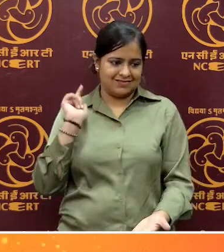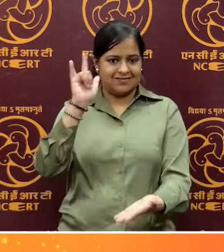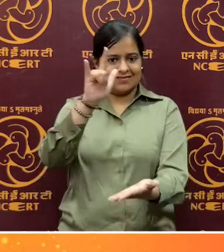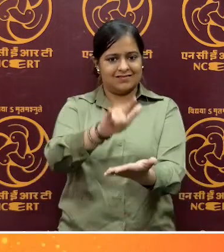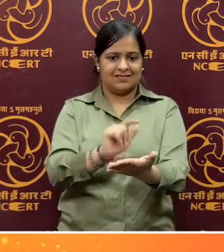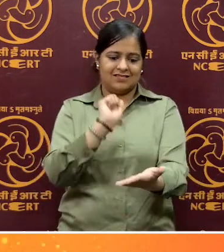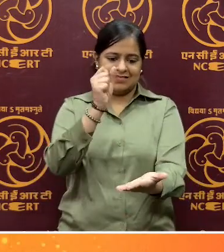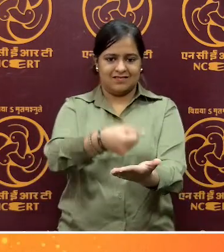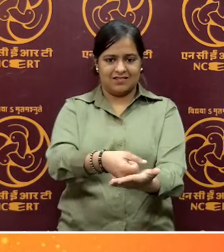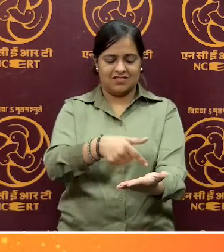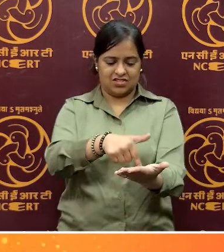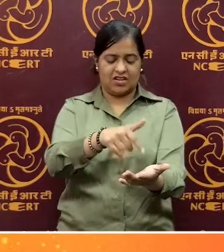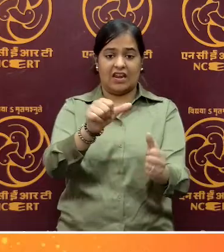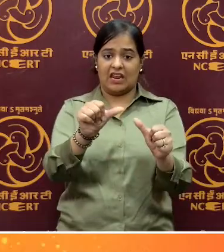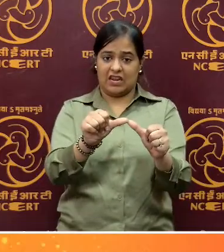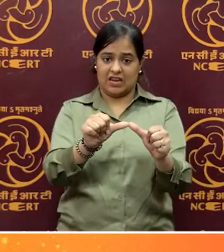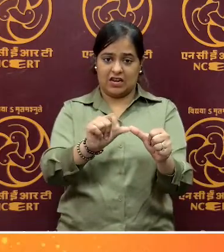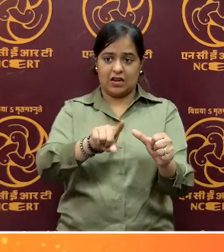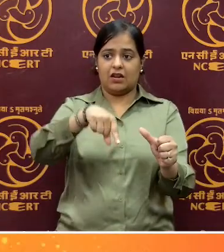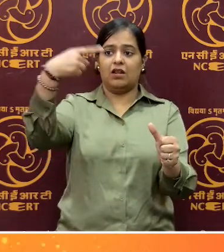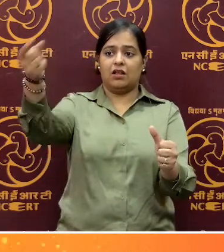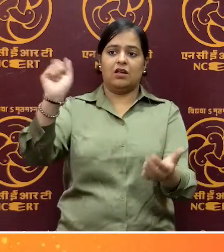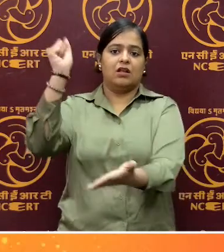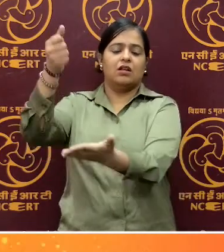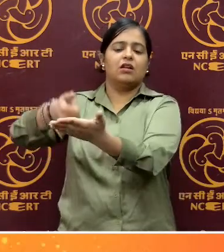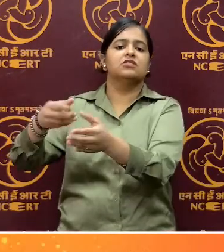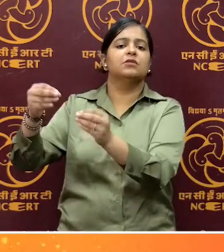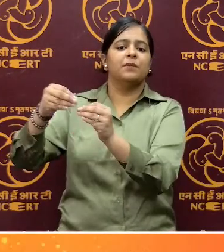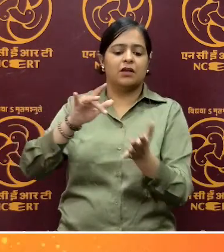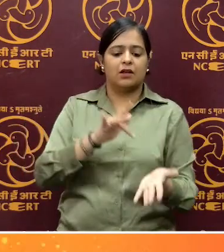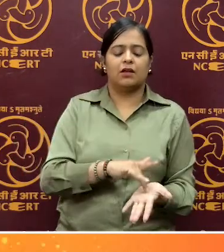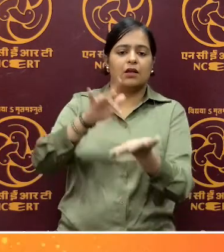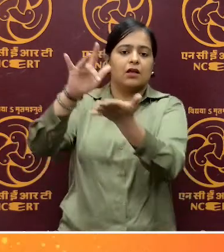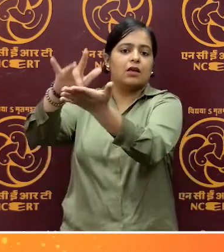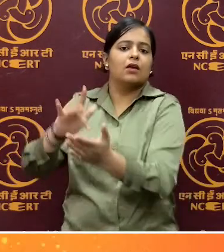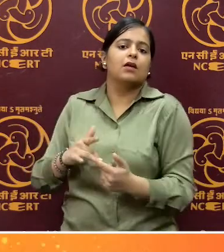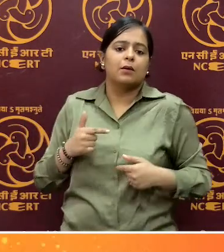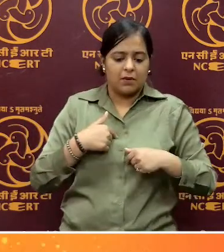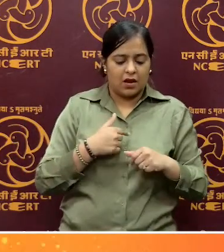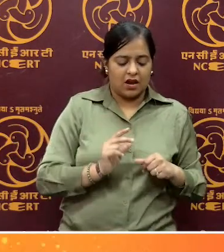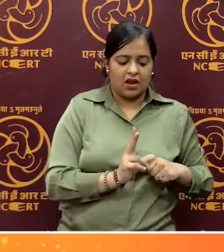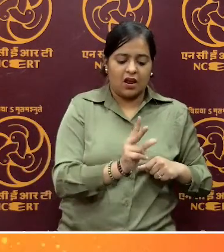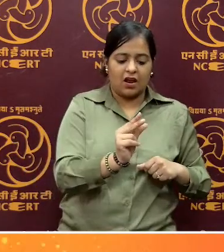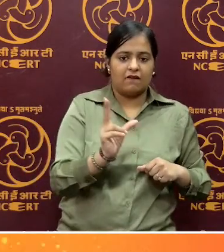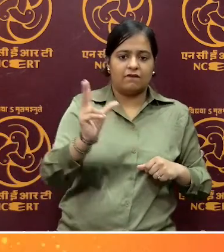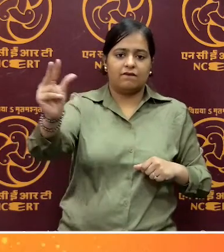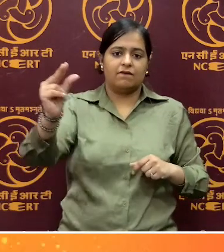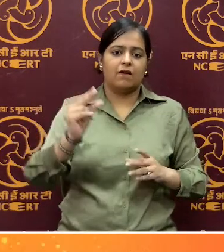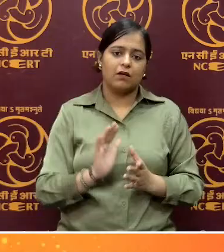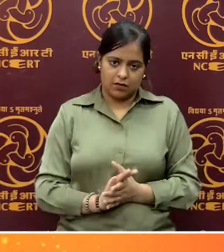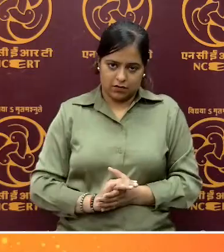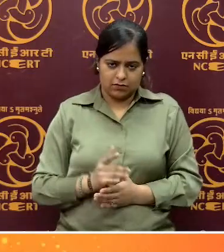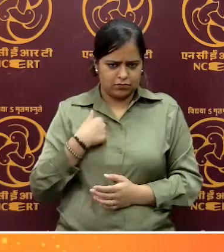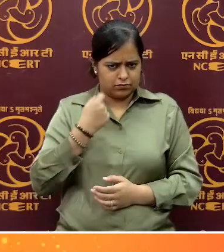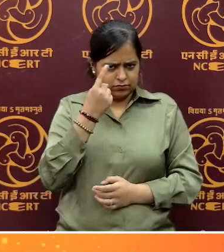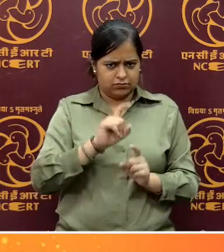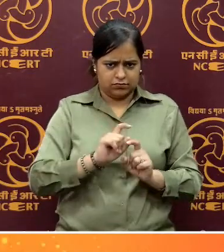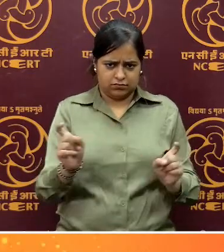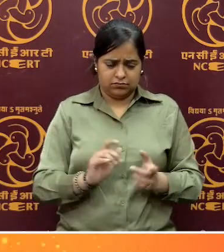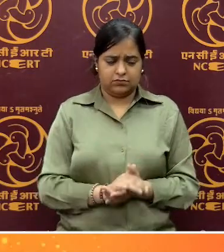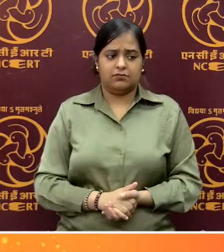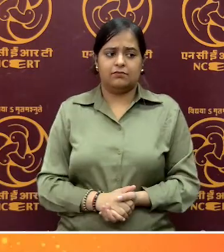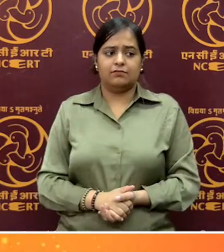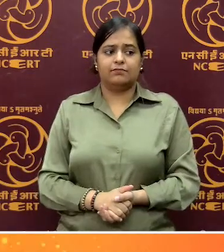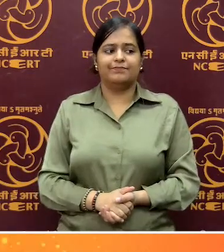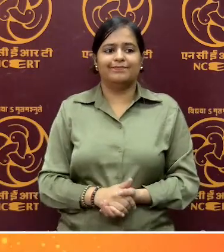point A and that's point B. So I traveled certain distance. Got it? And